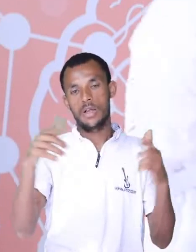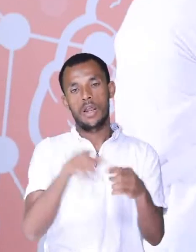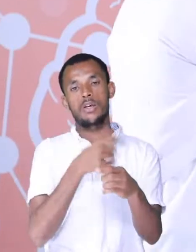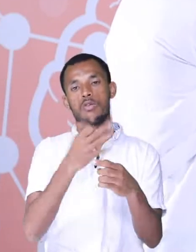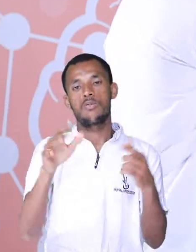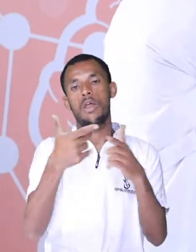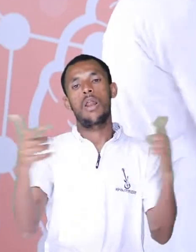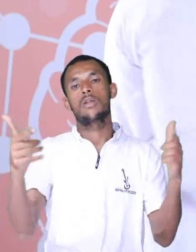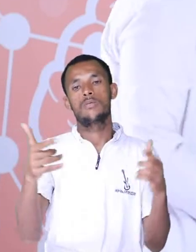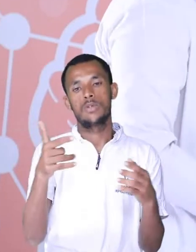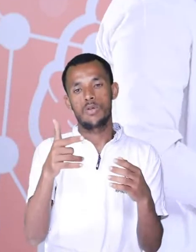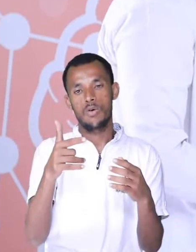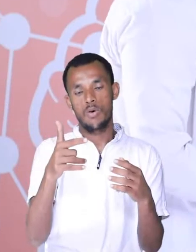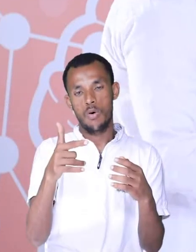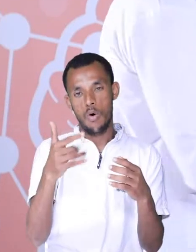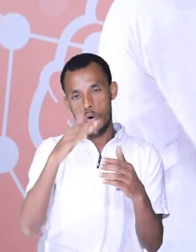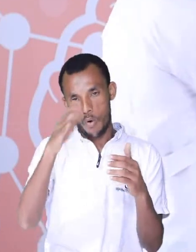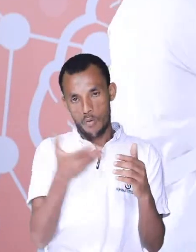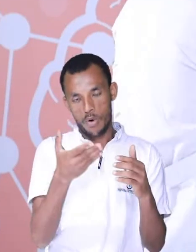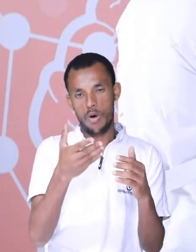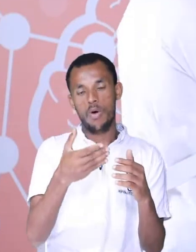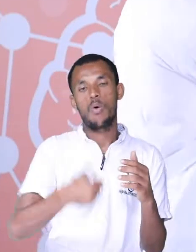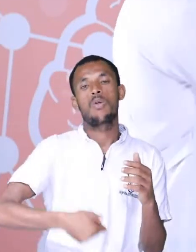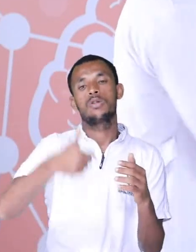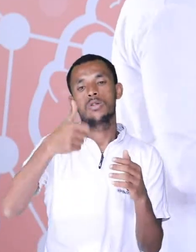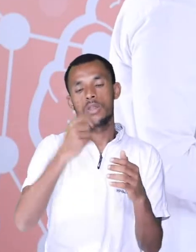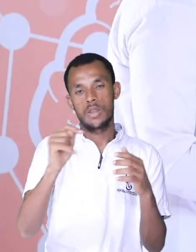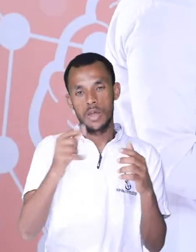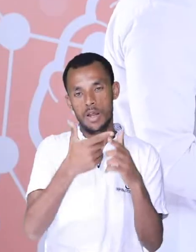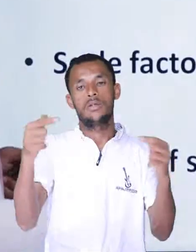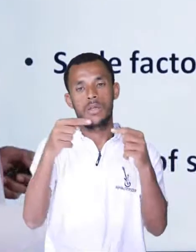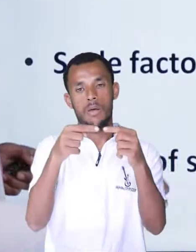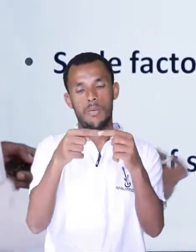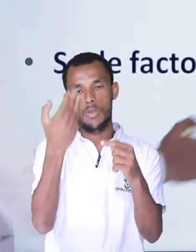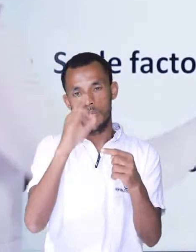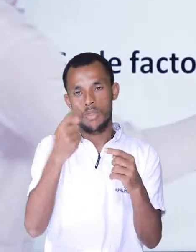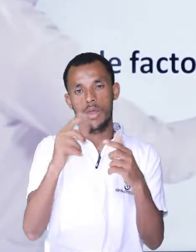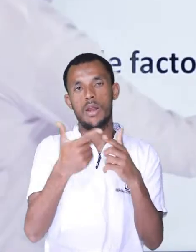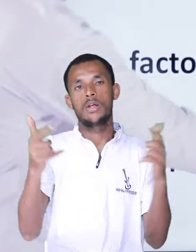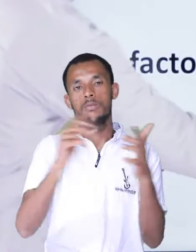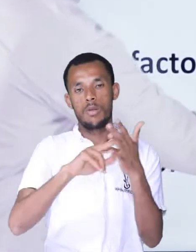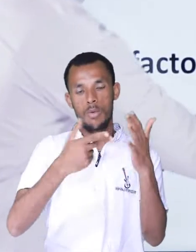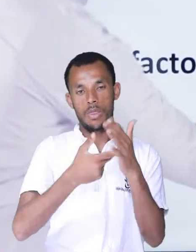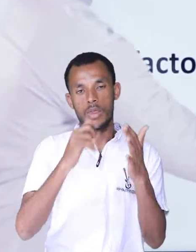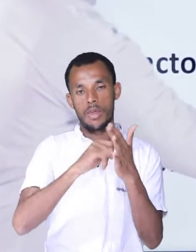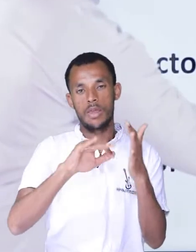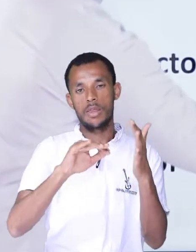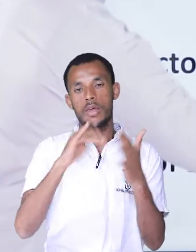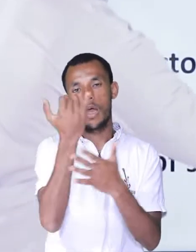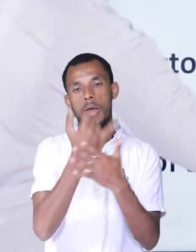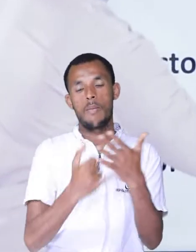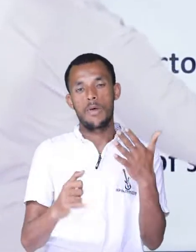over the original. Simply, the length of the line segment of the enlargement means that is